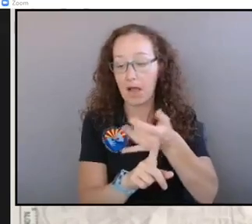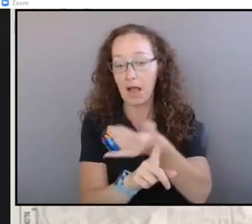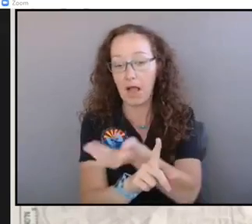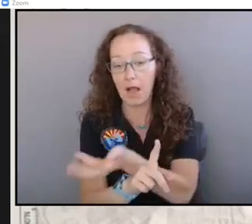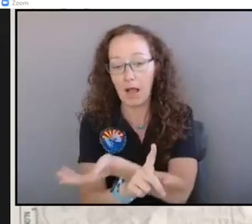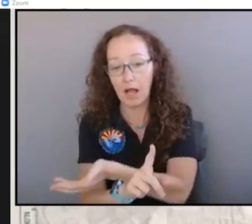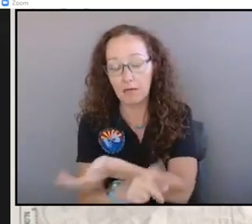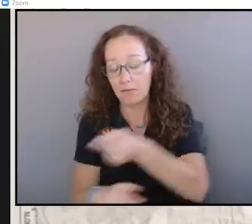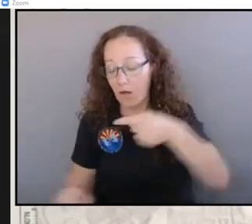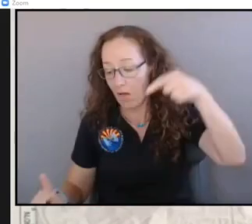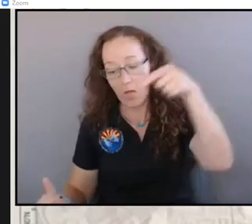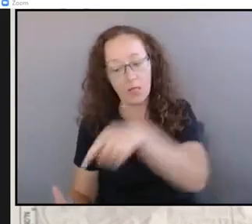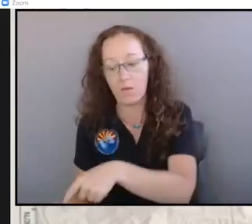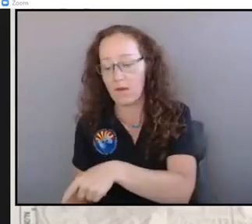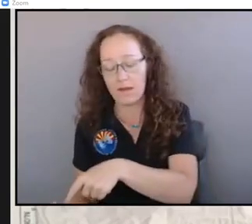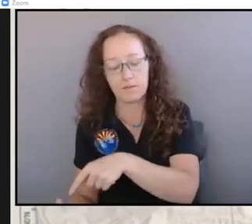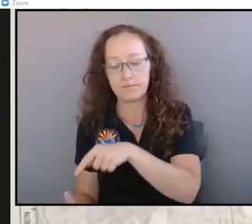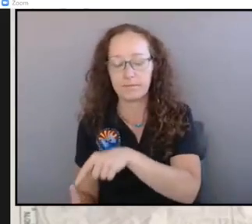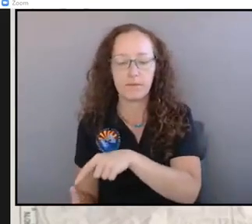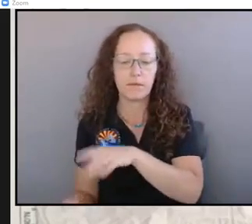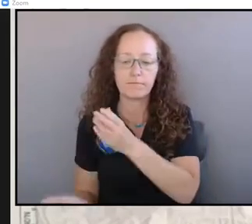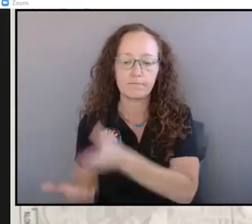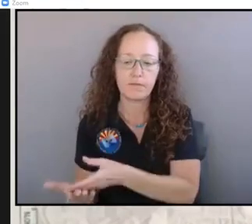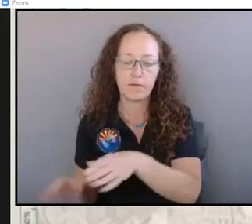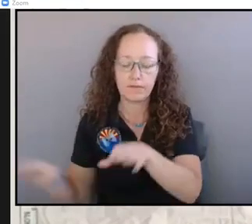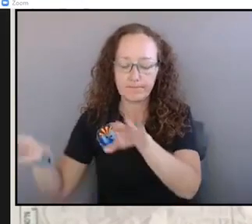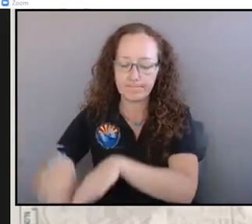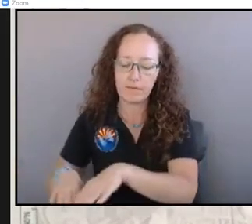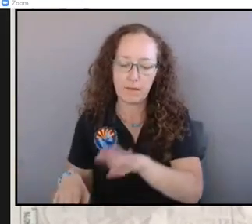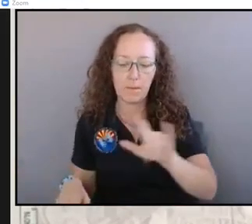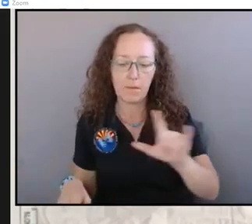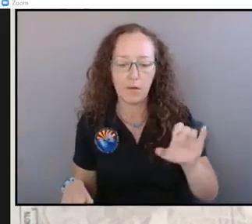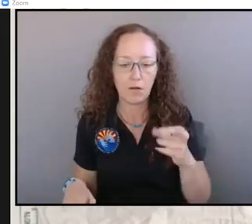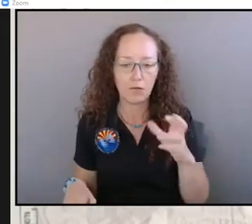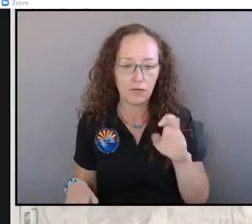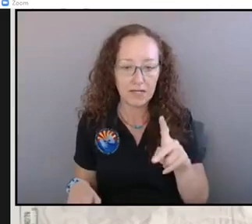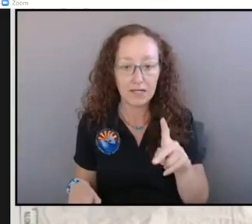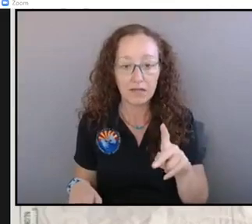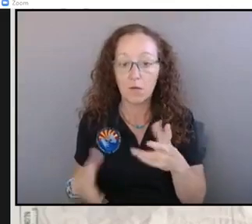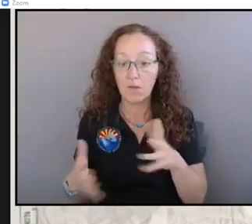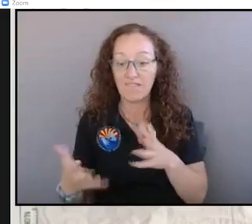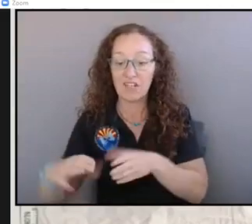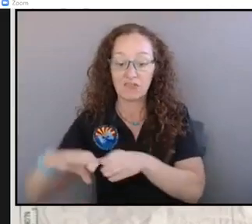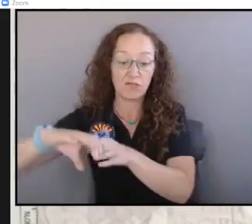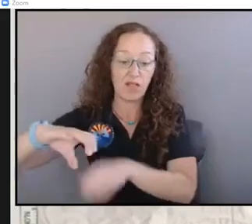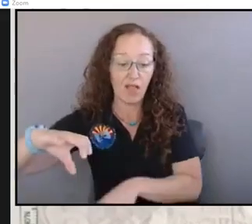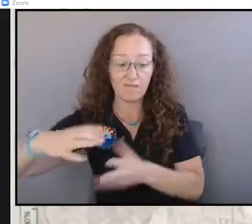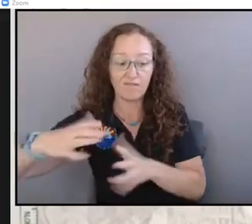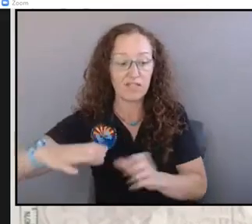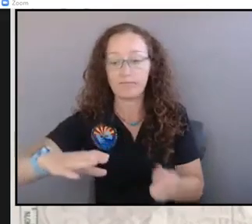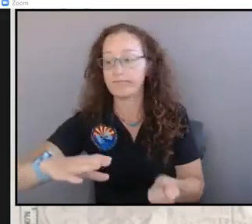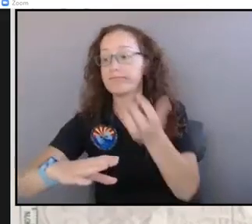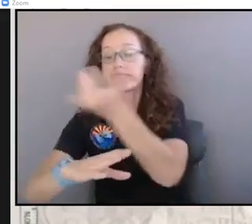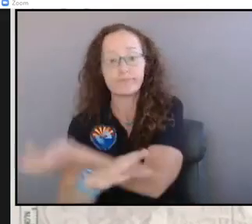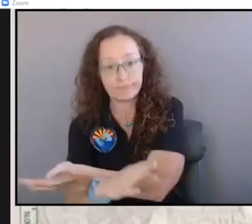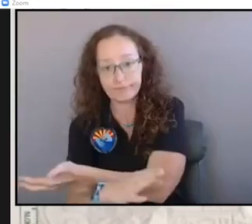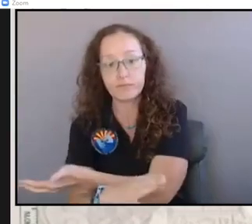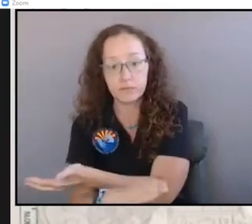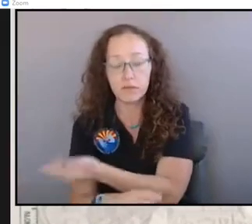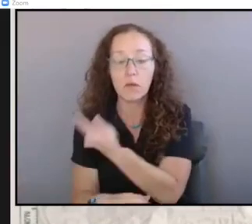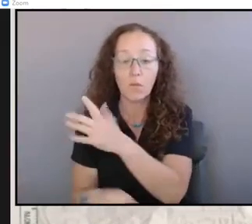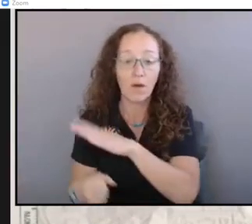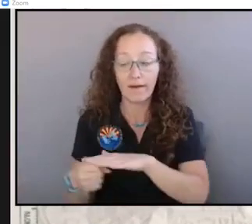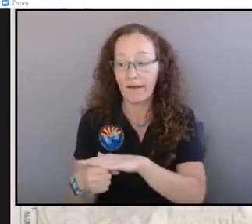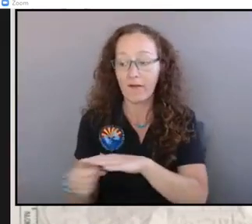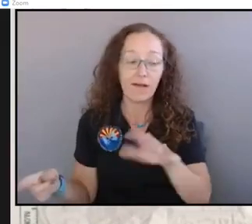spots over our lines that we had established and been working on. One spot was about 5 acres, and another spot just on